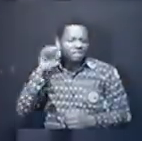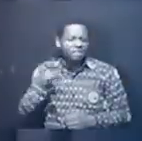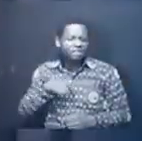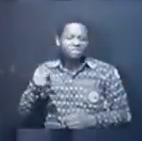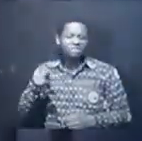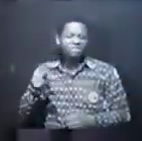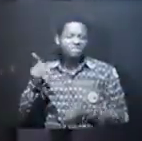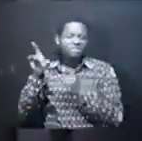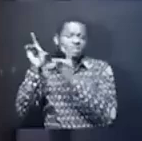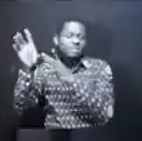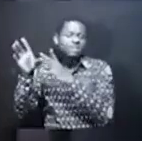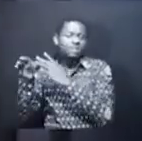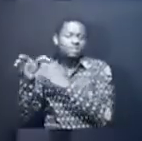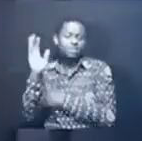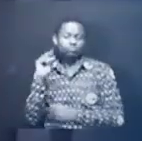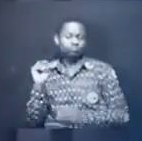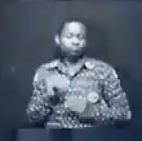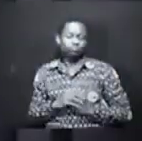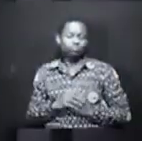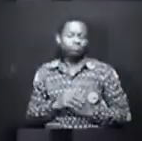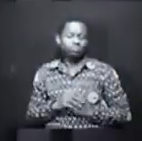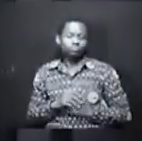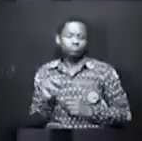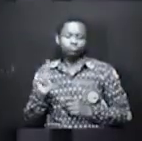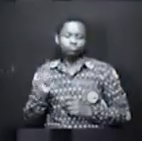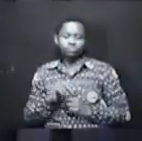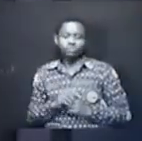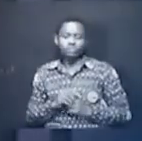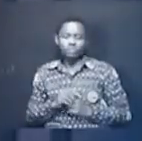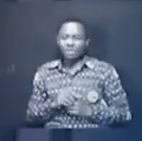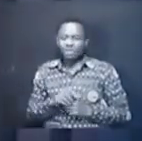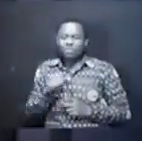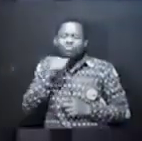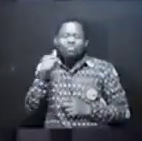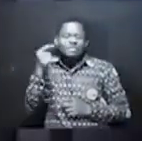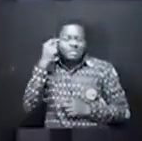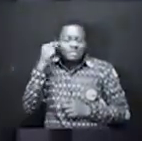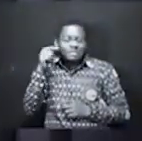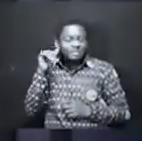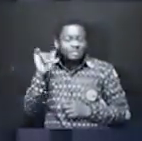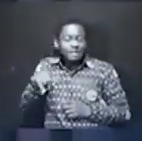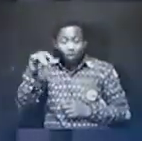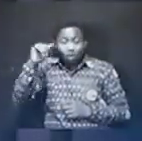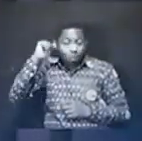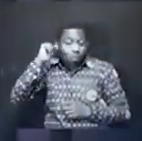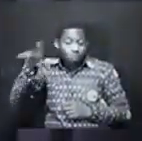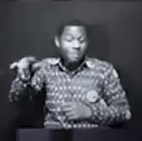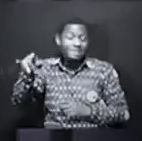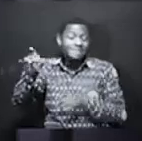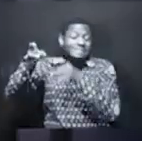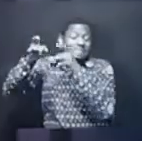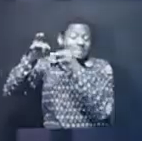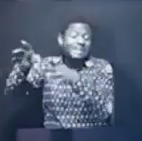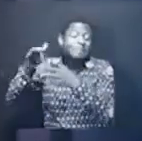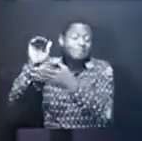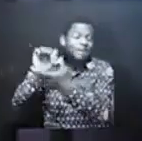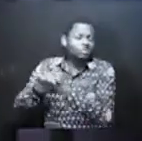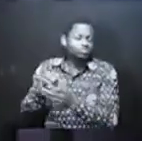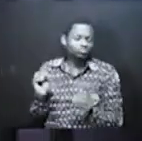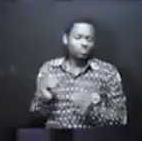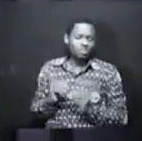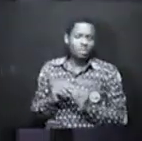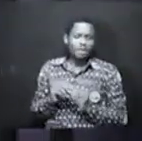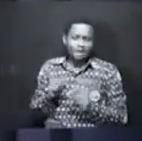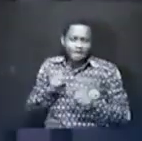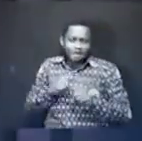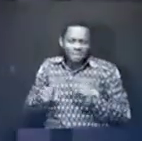don't believe she's against the institution of marriage either. But